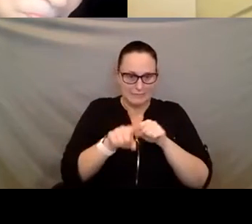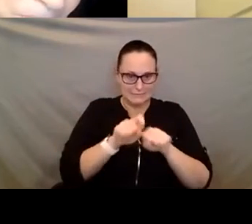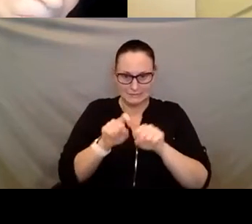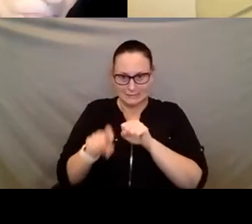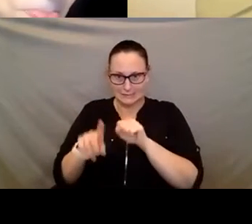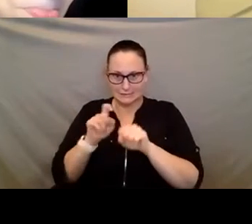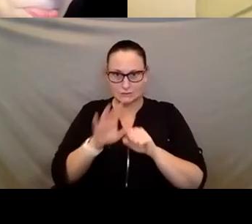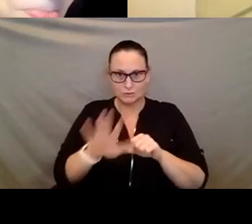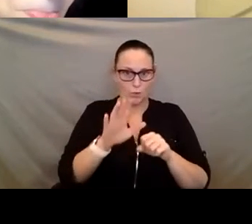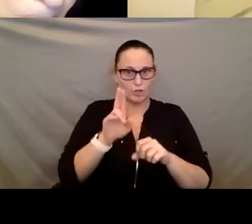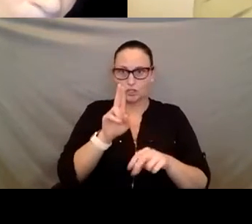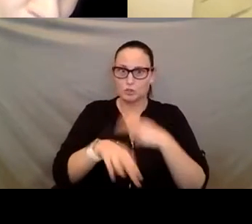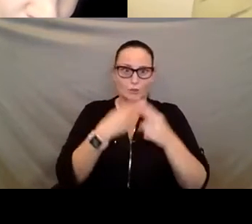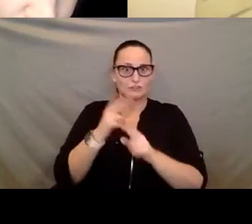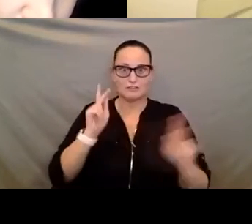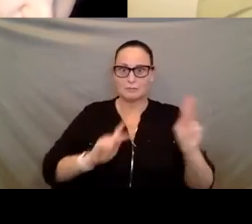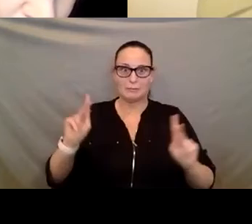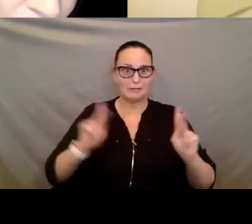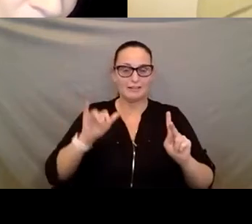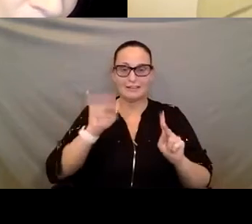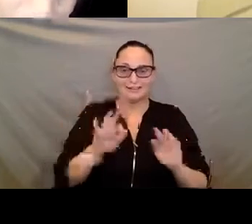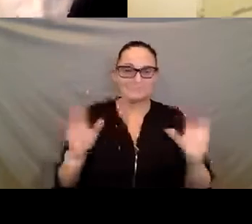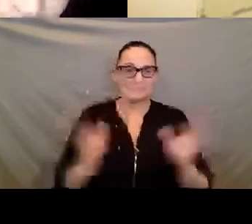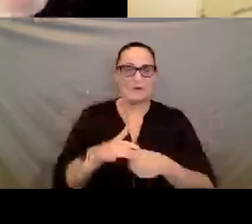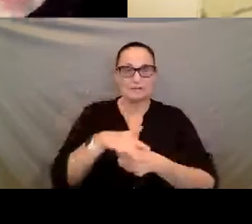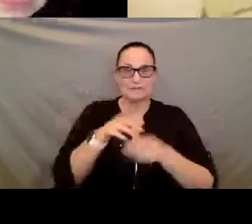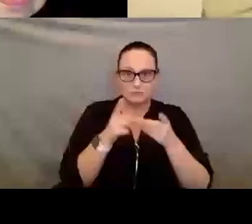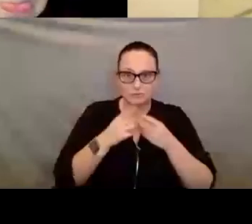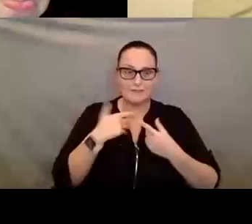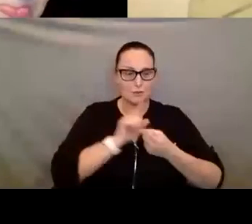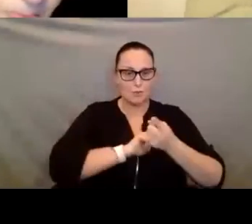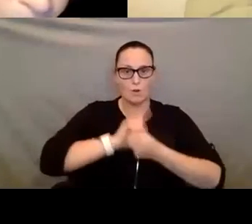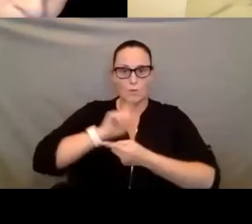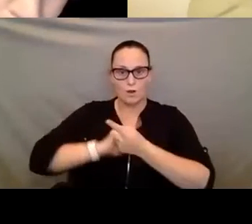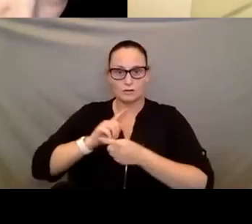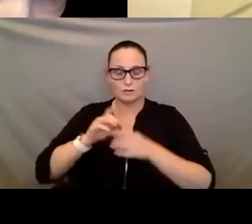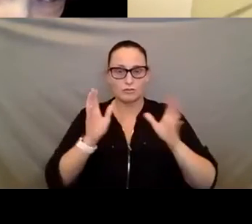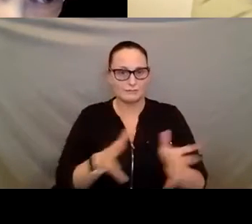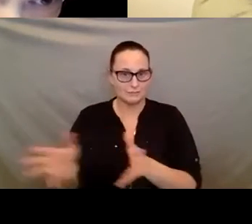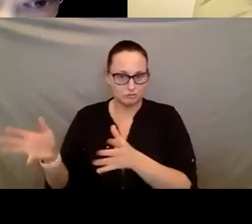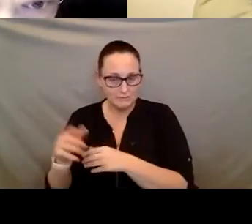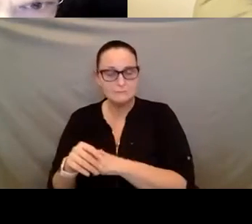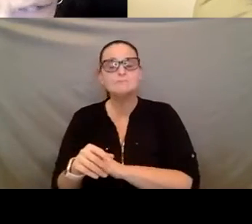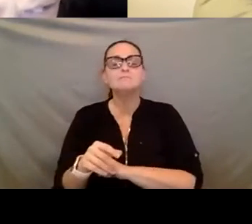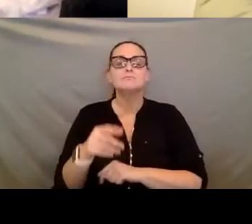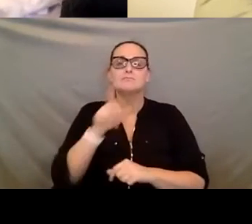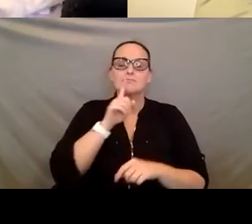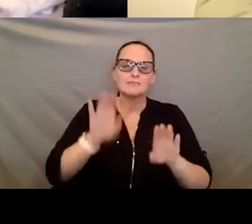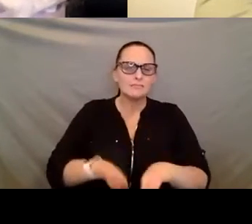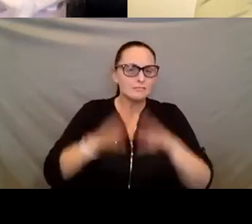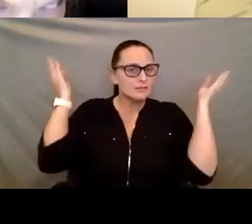your entire universe of people if it's a small district and having those one-on-one conversations. Yeah. And so that opens